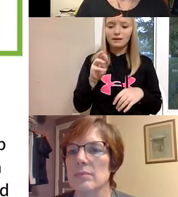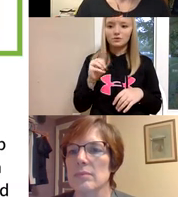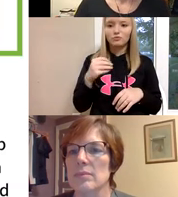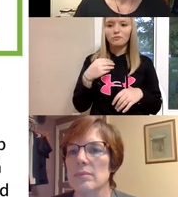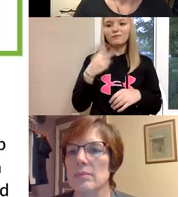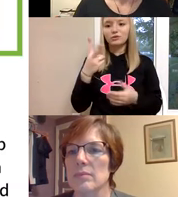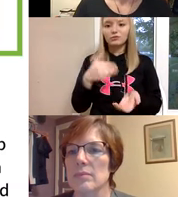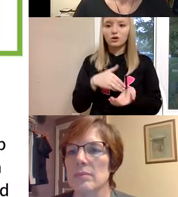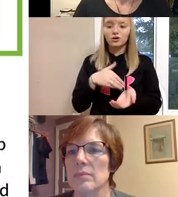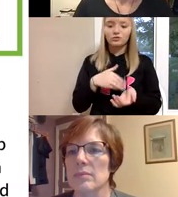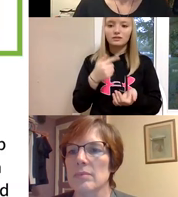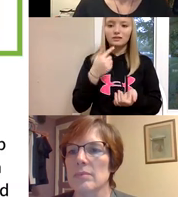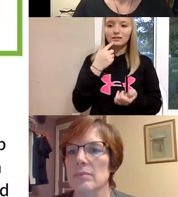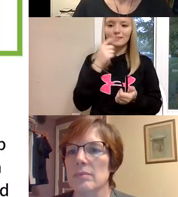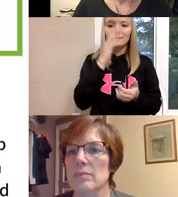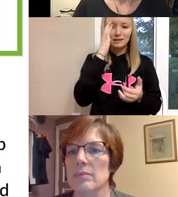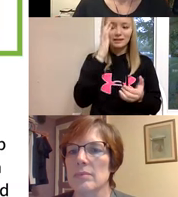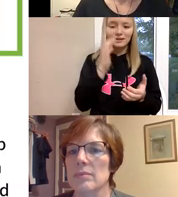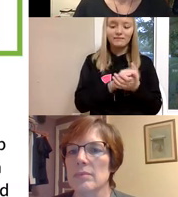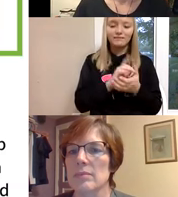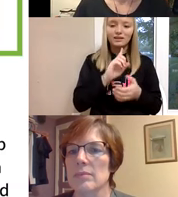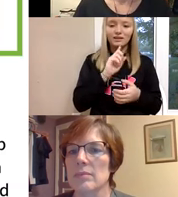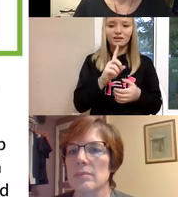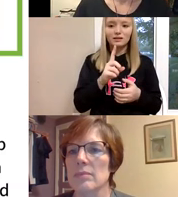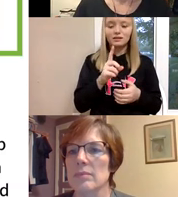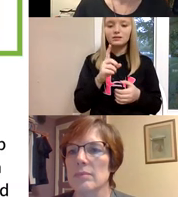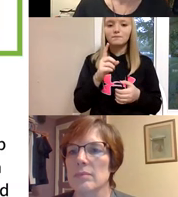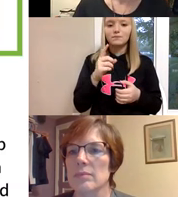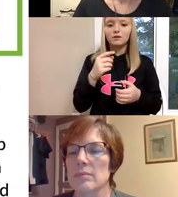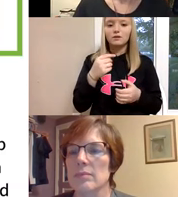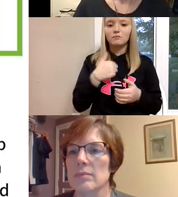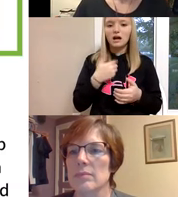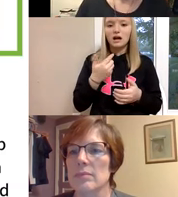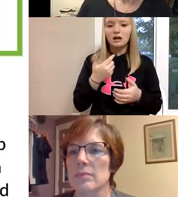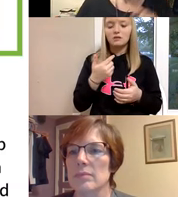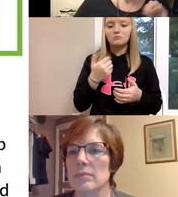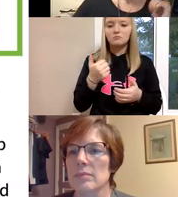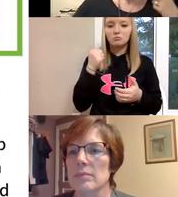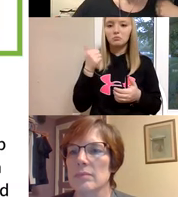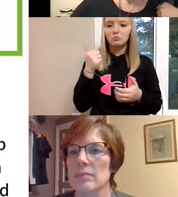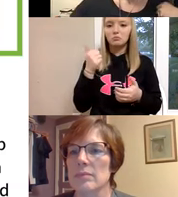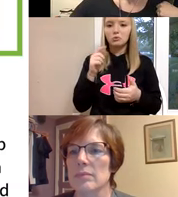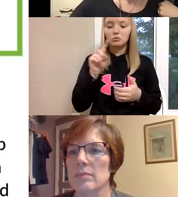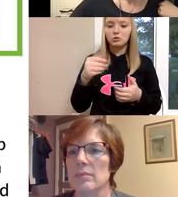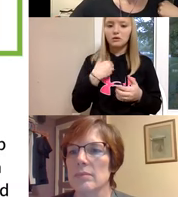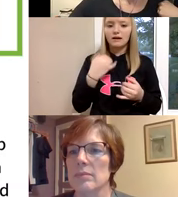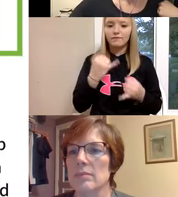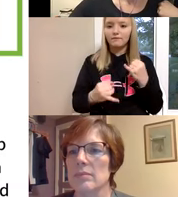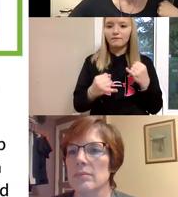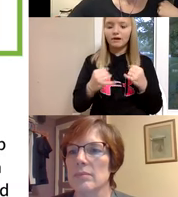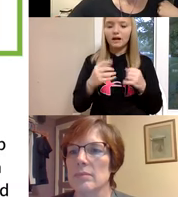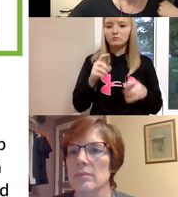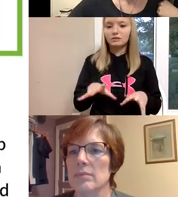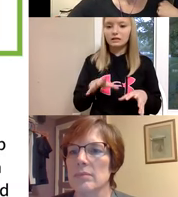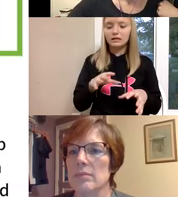believe he is. I just won't go have the final test done because